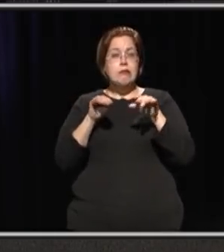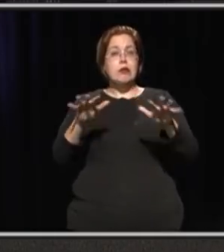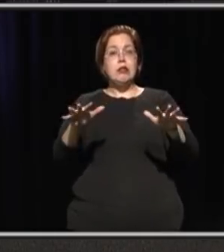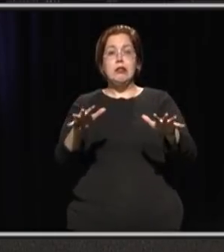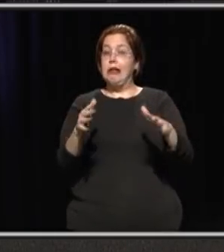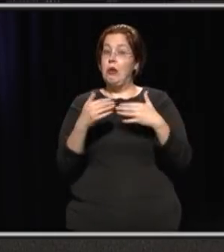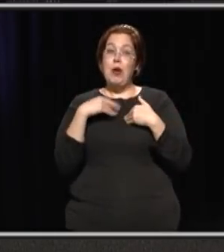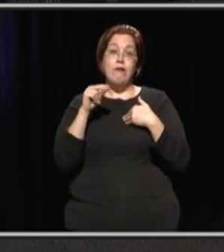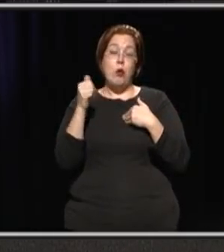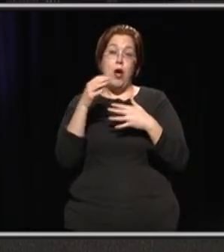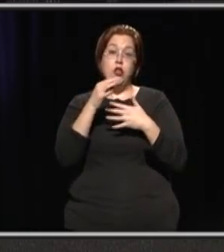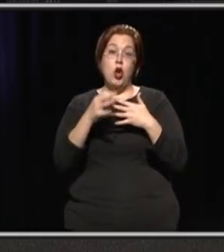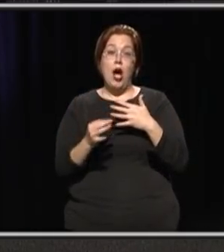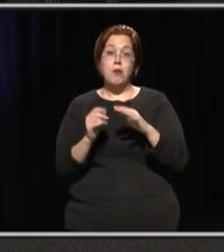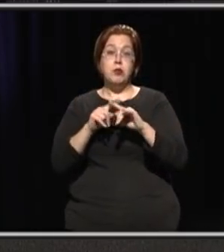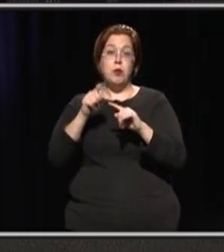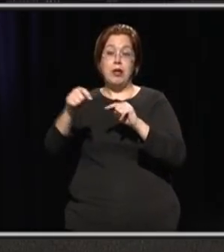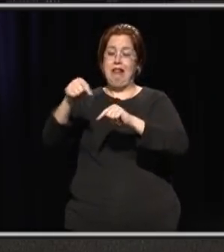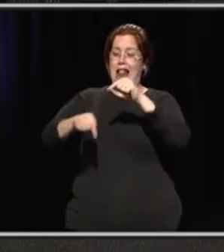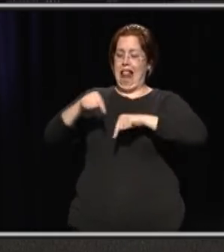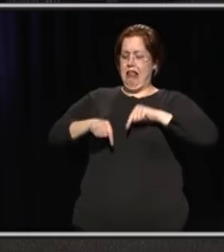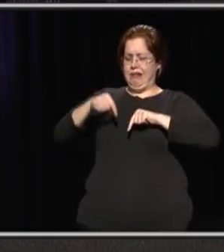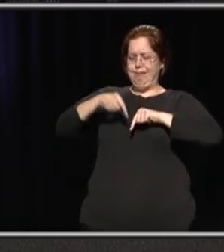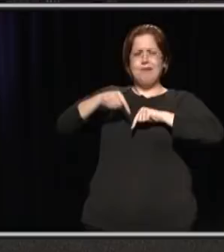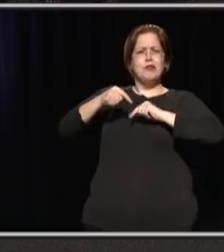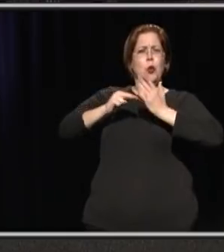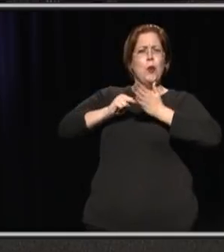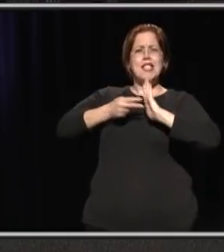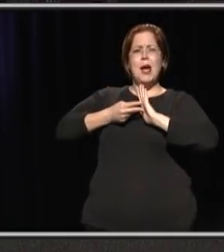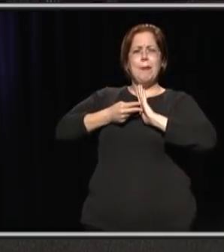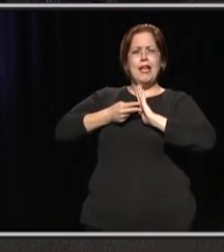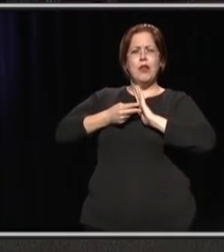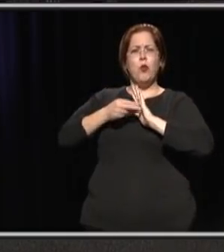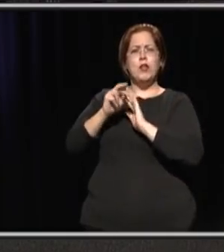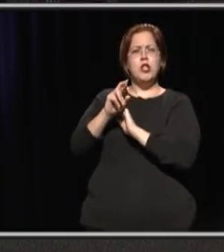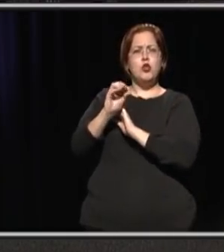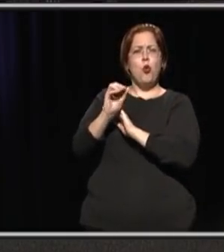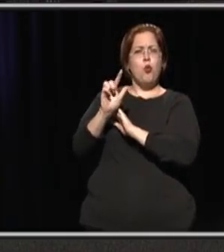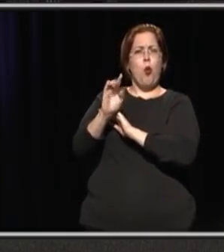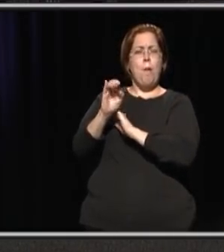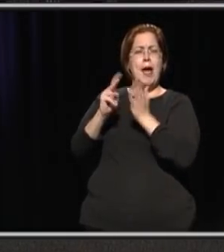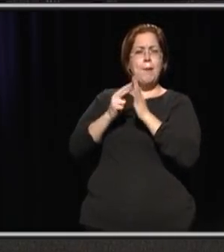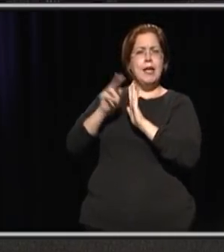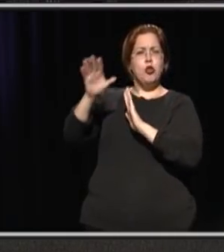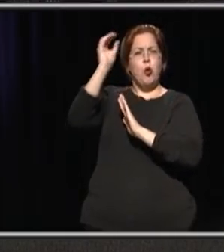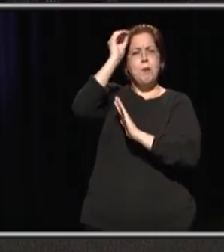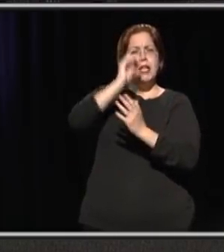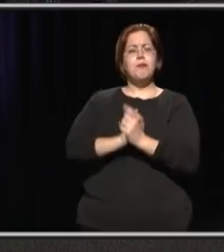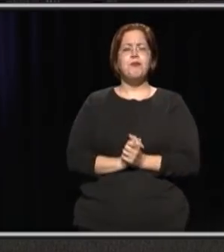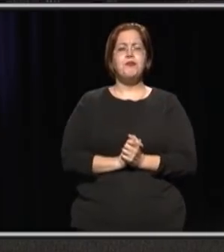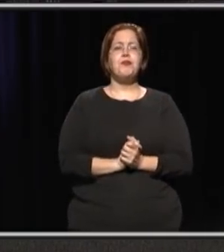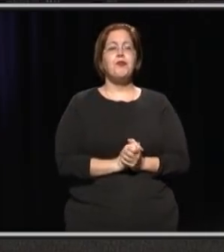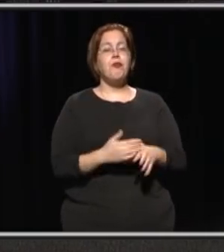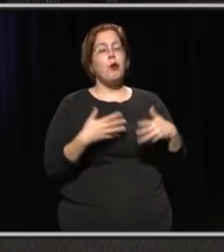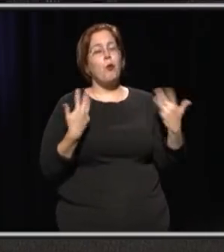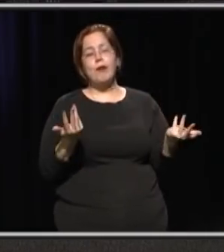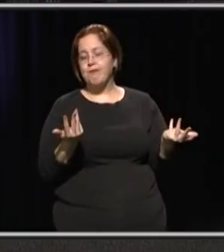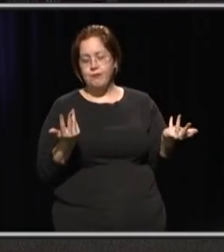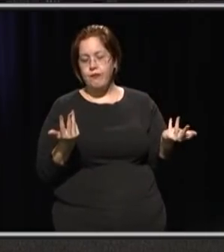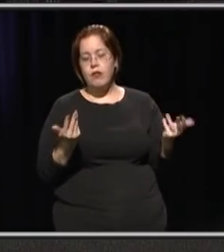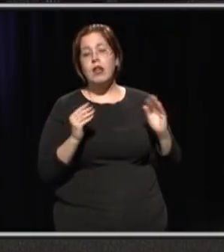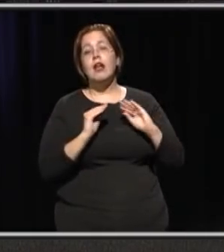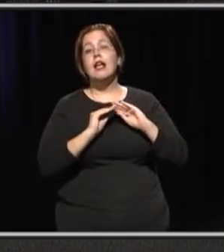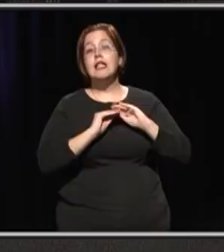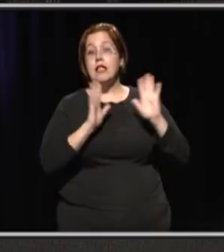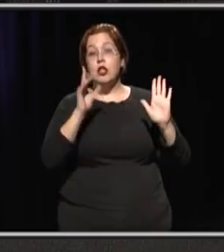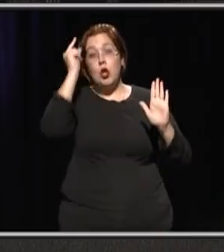have no choice but to roll back. What does that mean, and what does rolling back mean to you? Yeah, well, it's clear that